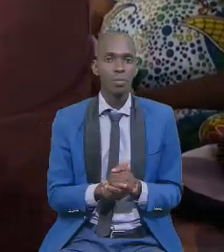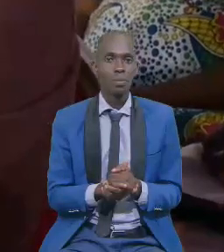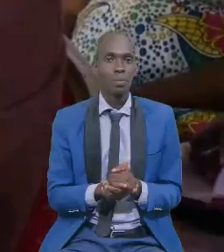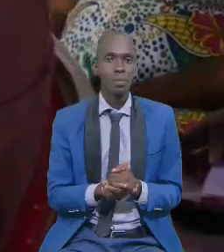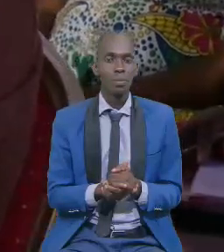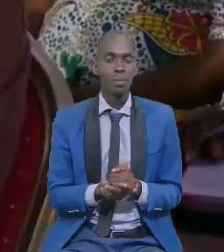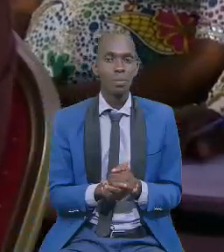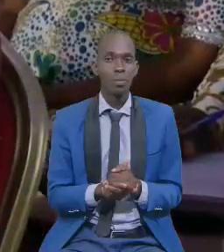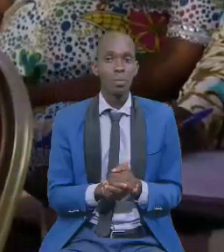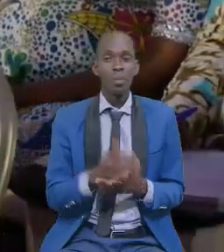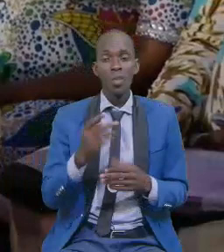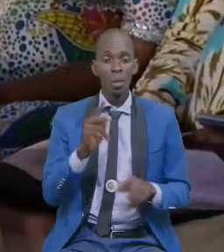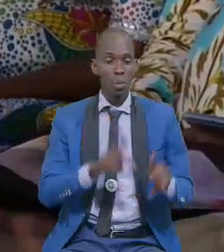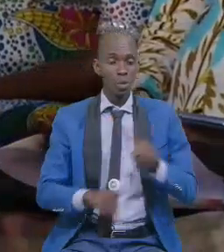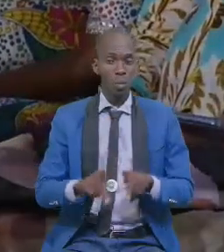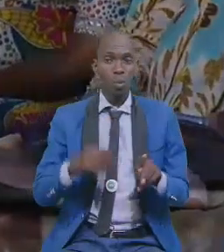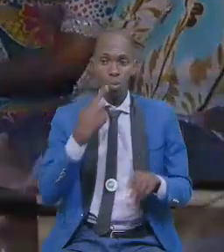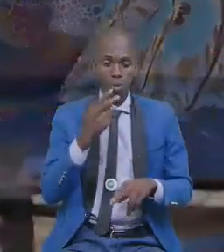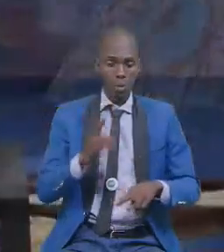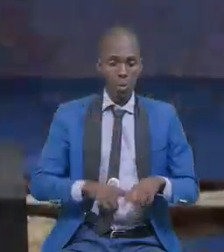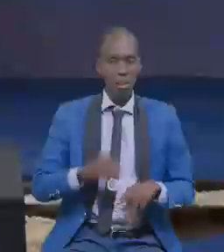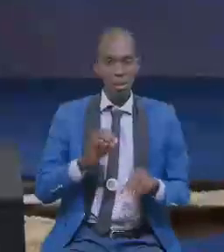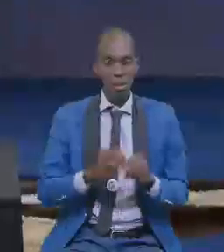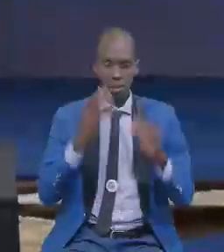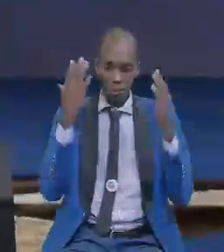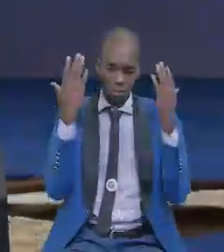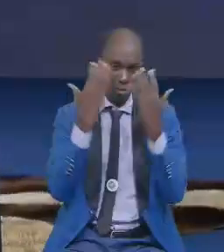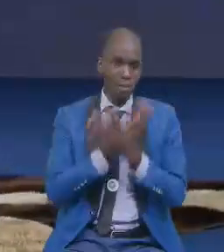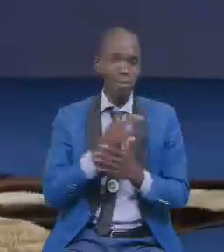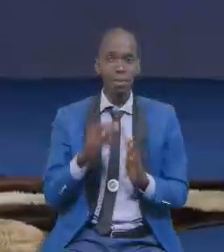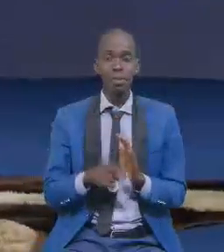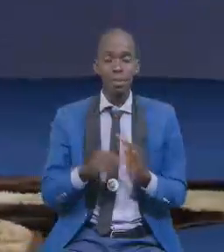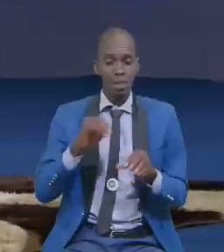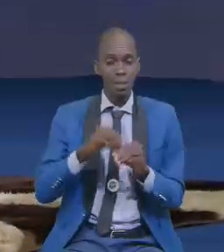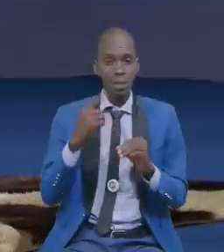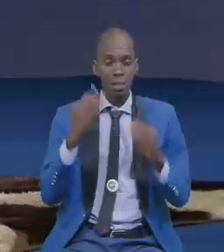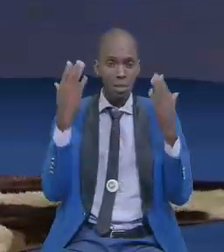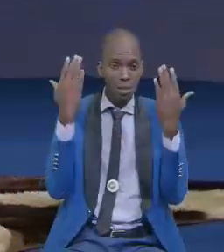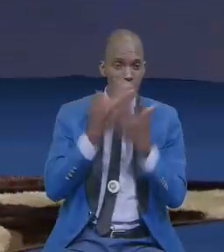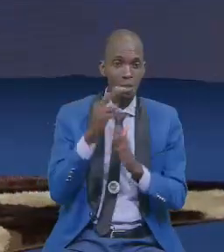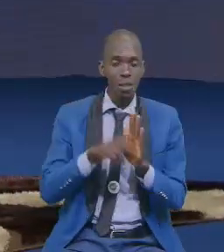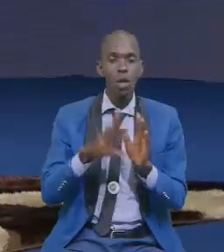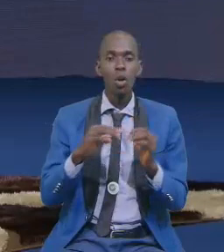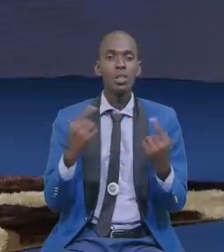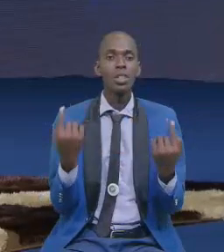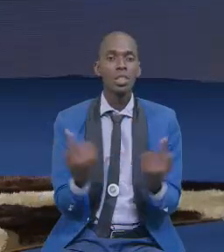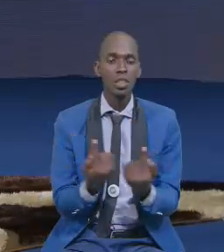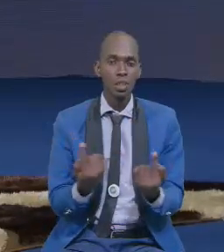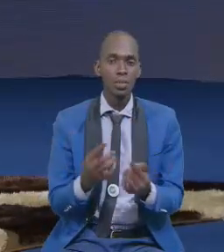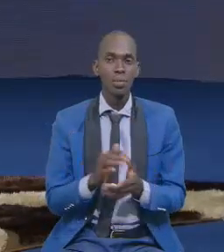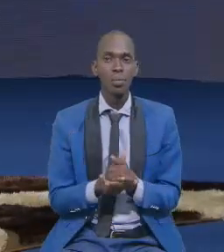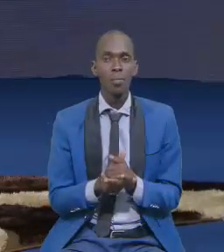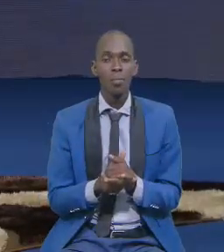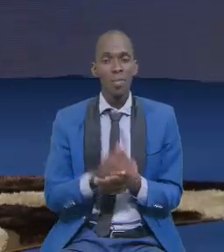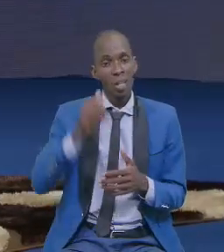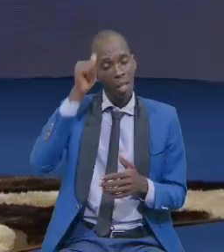The people which search in darkness, in the darkness of sin. Adam and